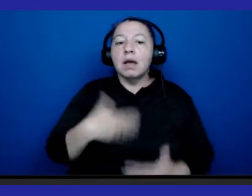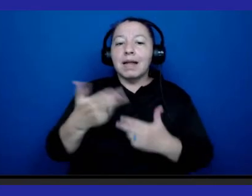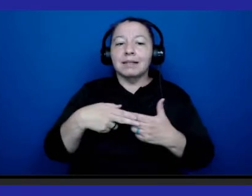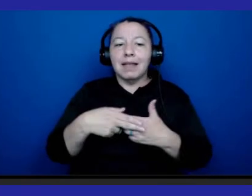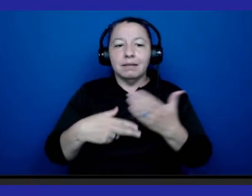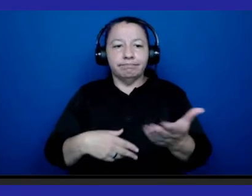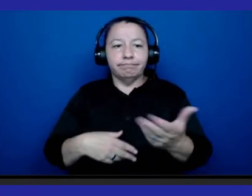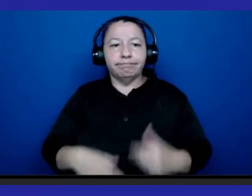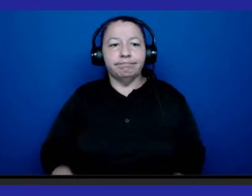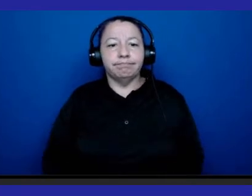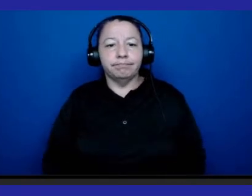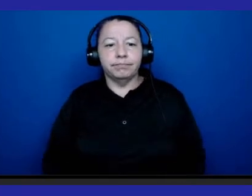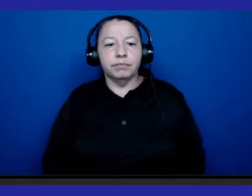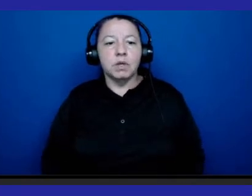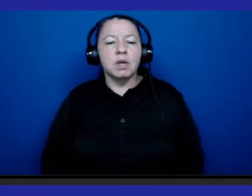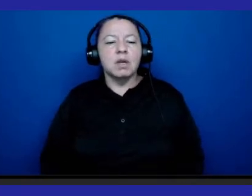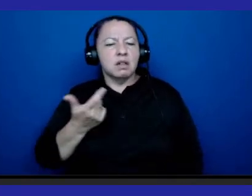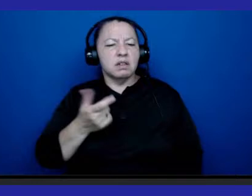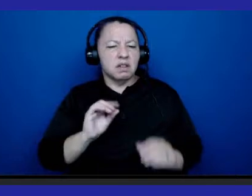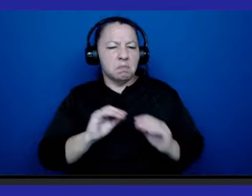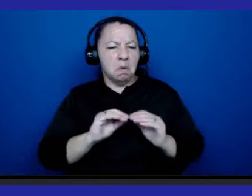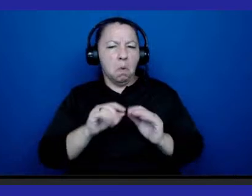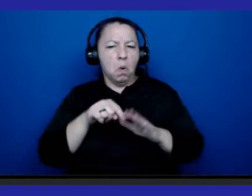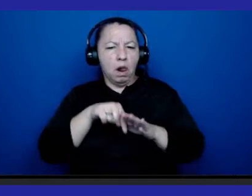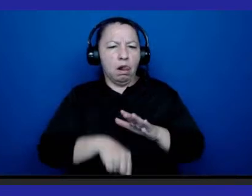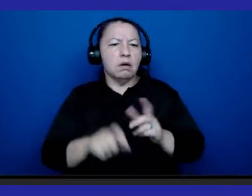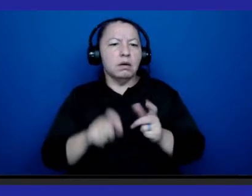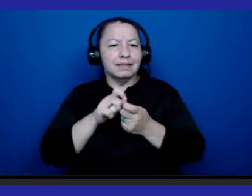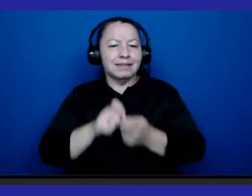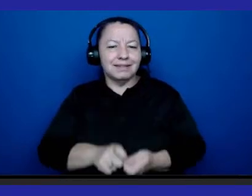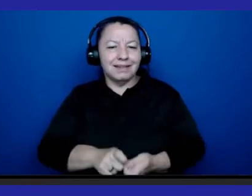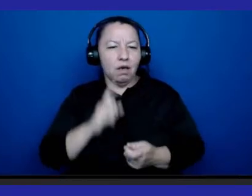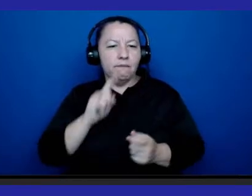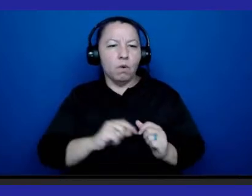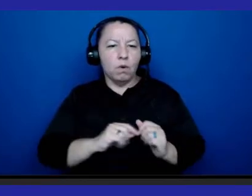going a little bit more details in terms of the implementation strategy.